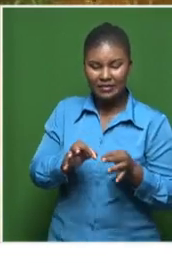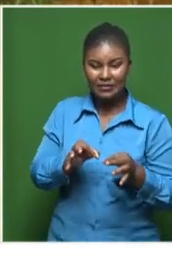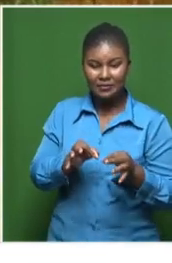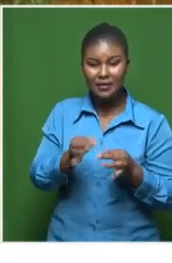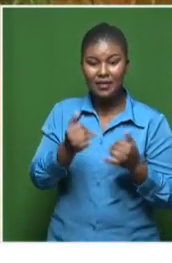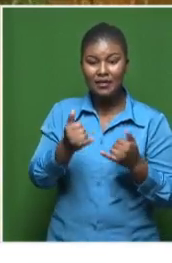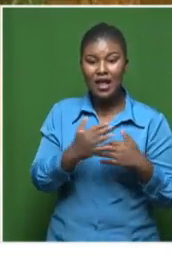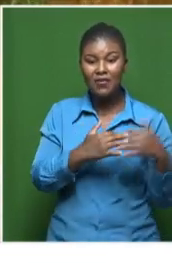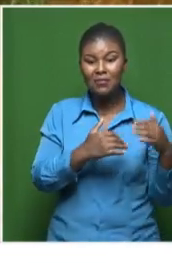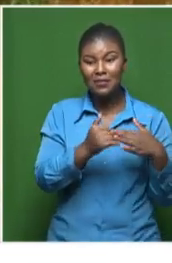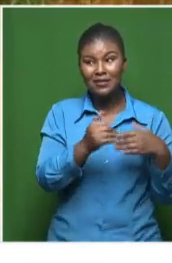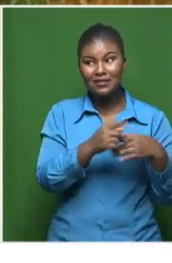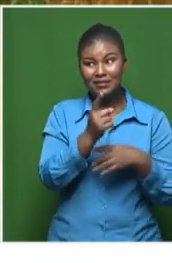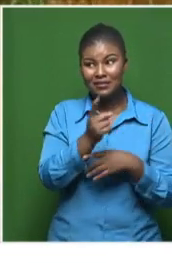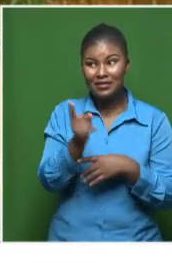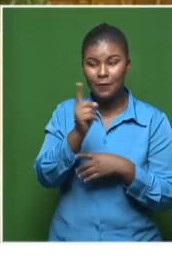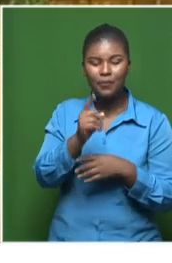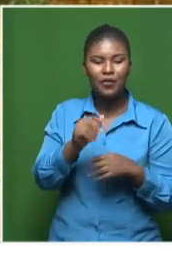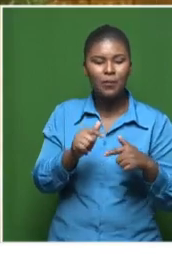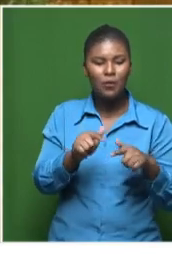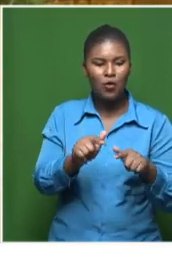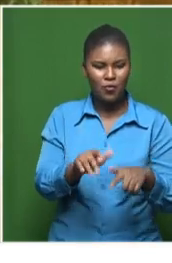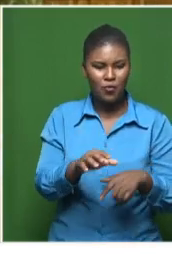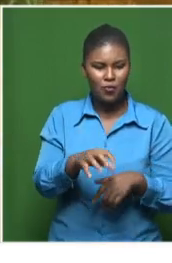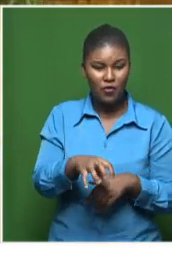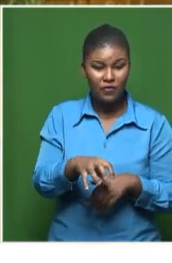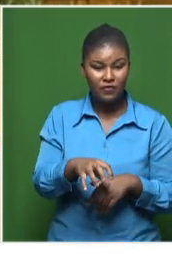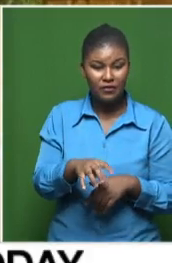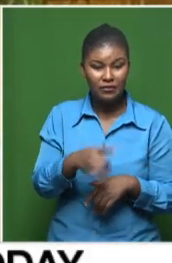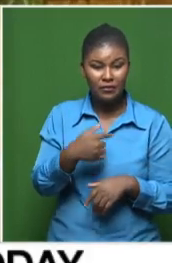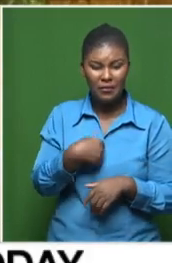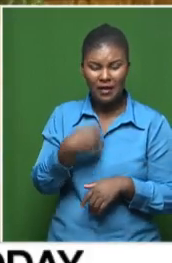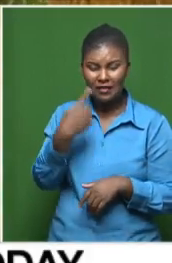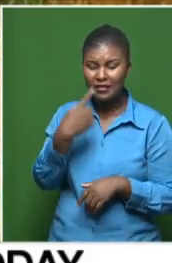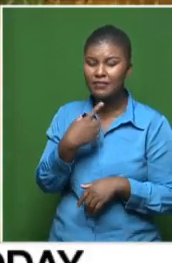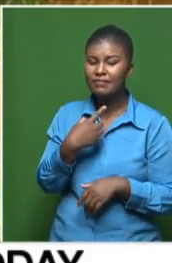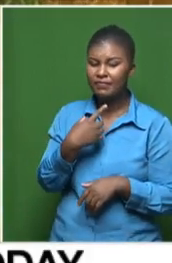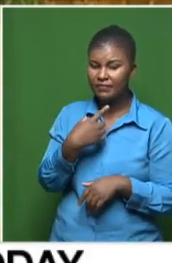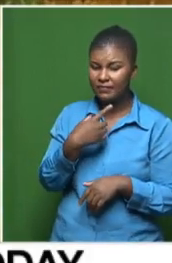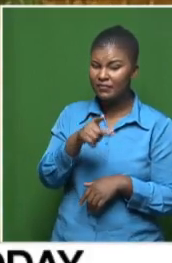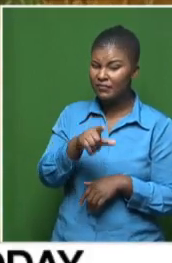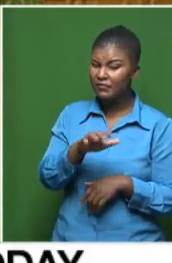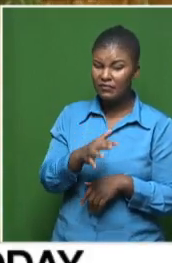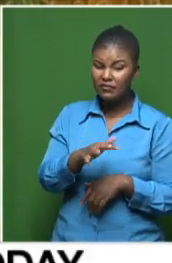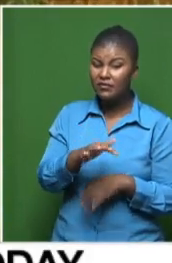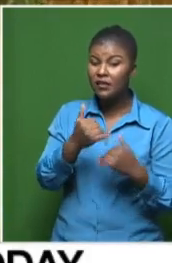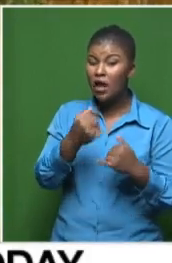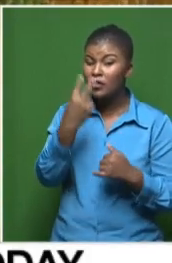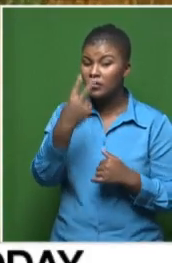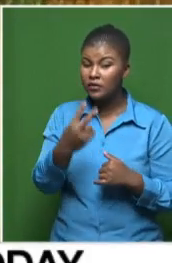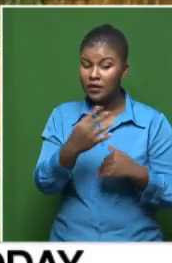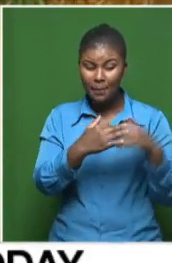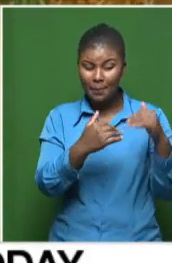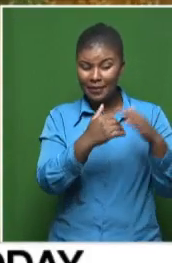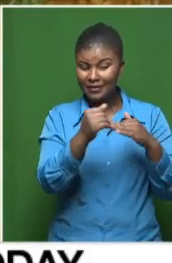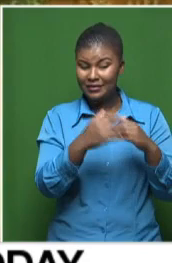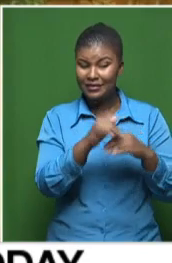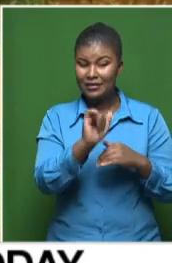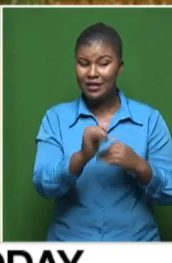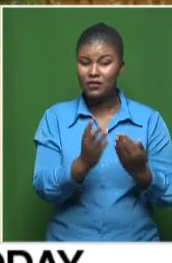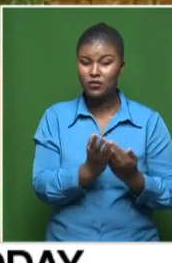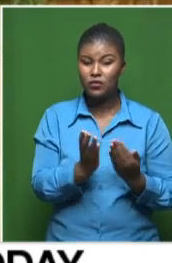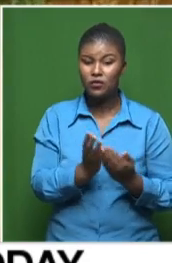state of infrastructure in the province. And I think that's too mild. If you look at the state of the school infrastructure here,